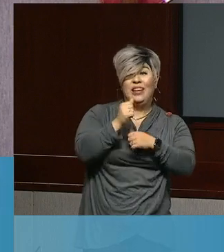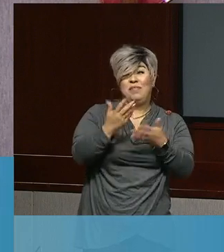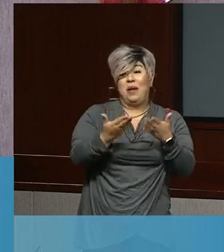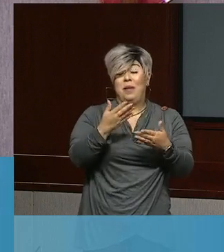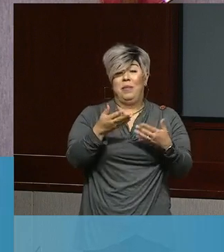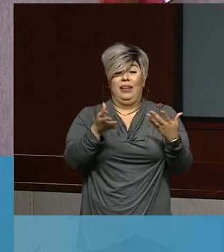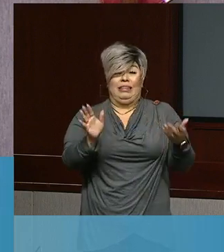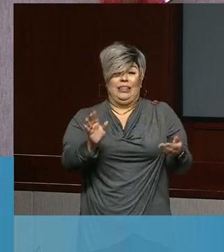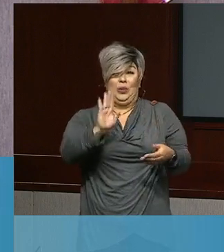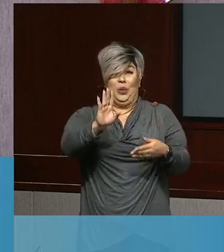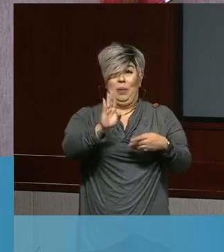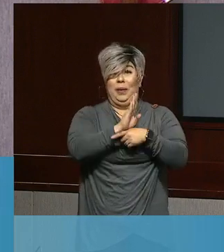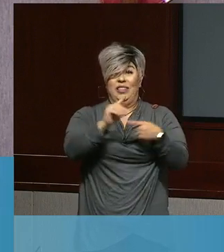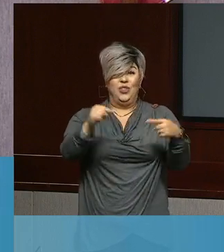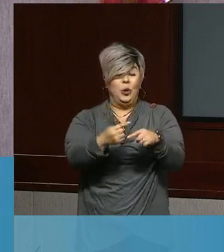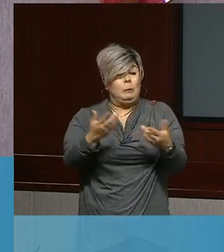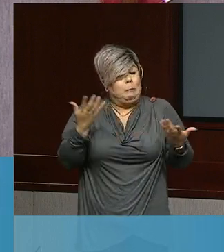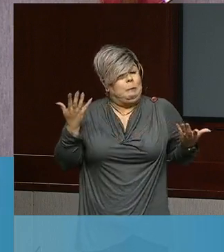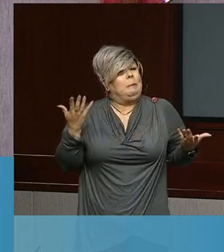businesses moving forward,